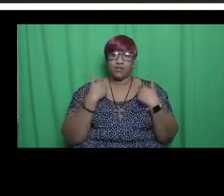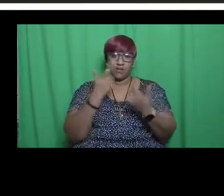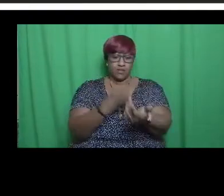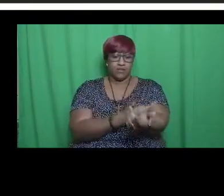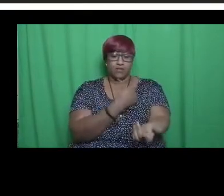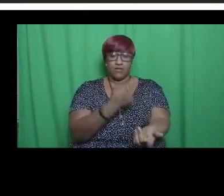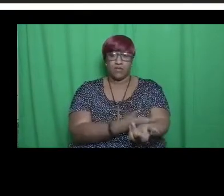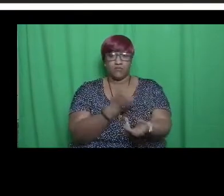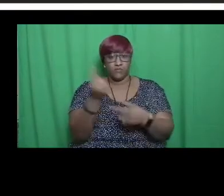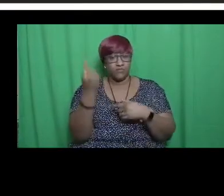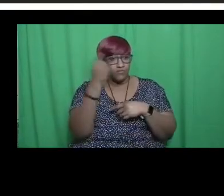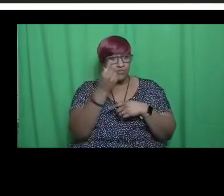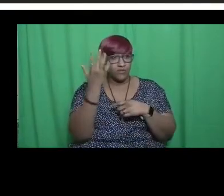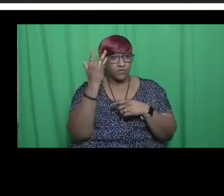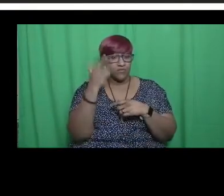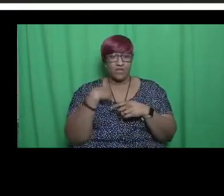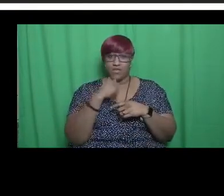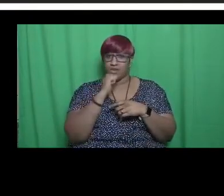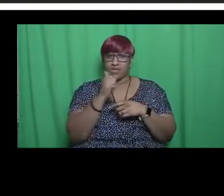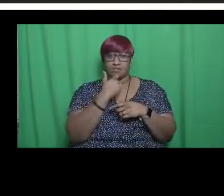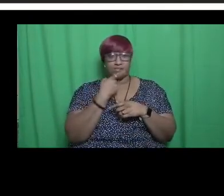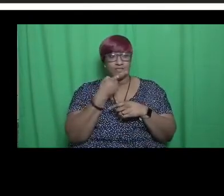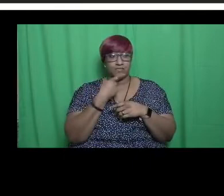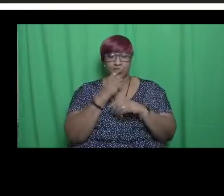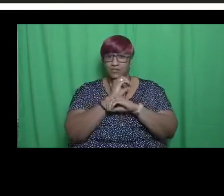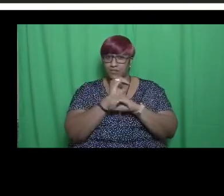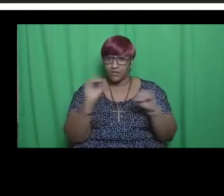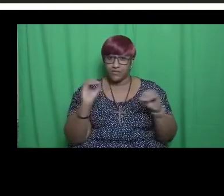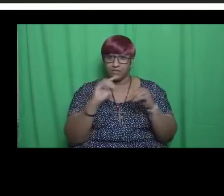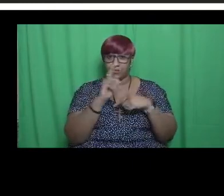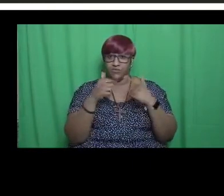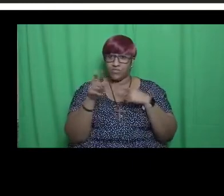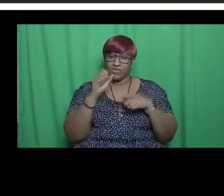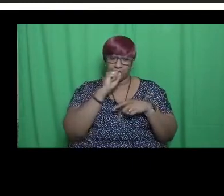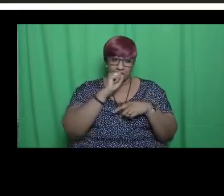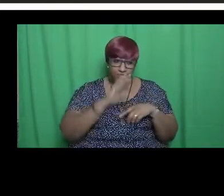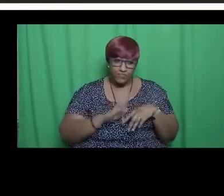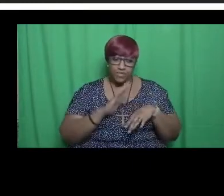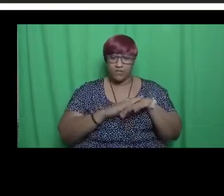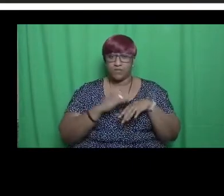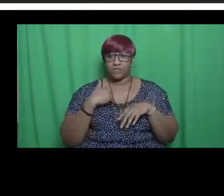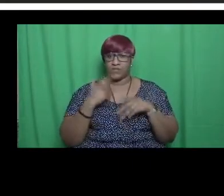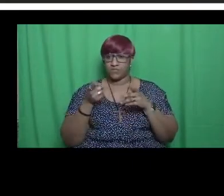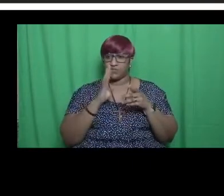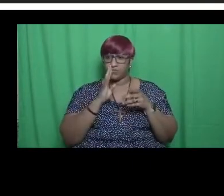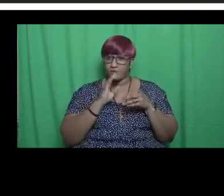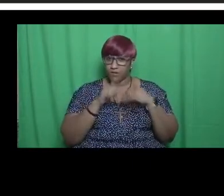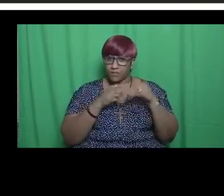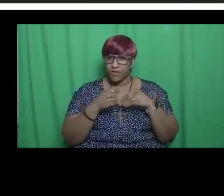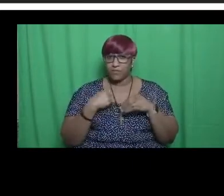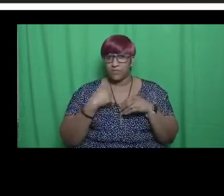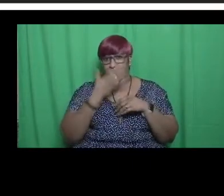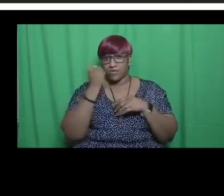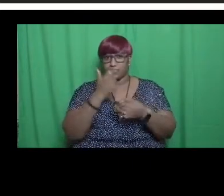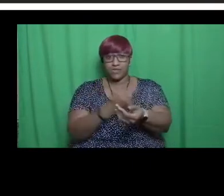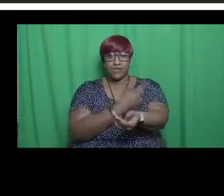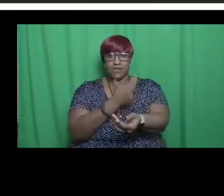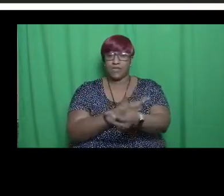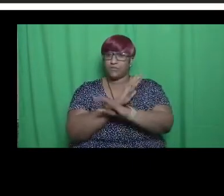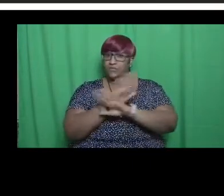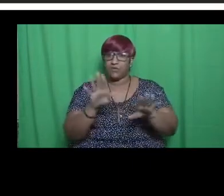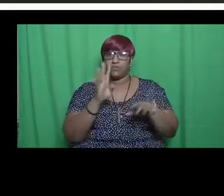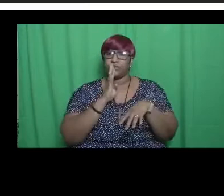lamb. You wondering why I didn't say anything when they were spitting on me and they were talking about me? Because lambs don't